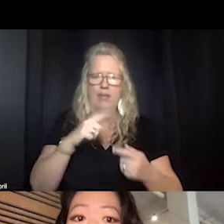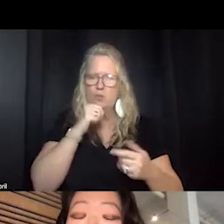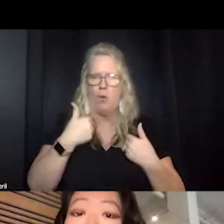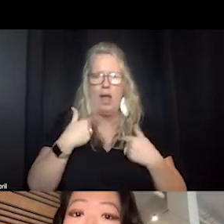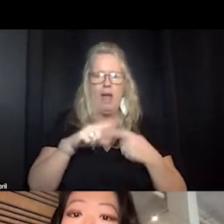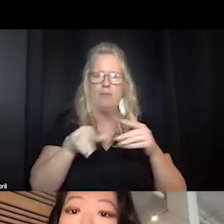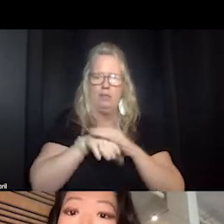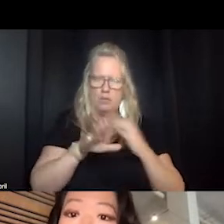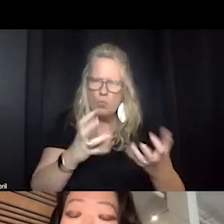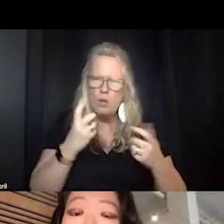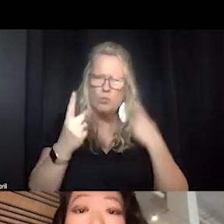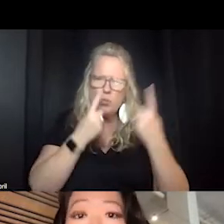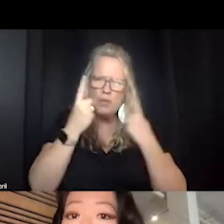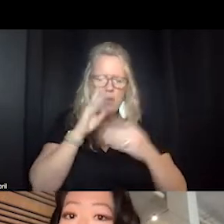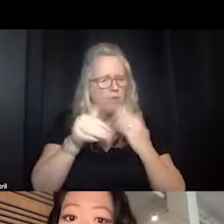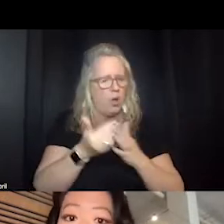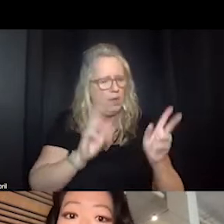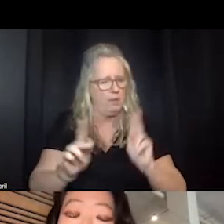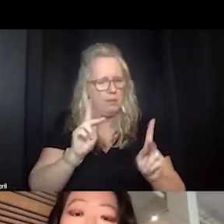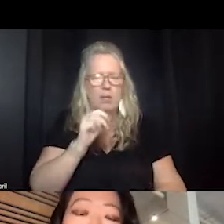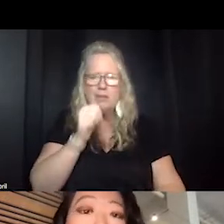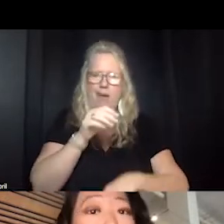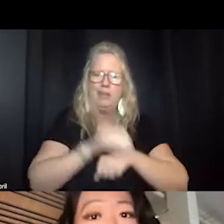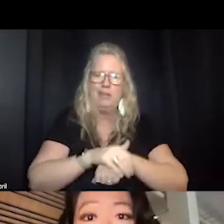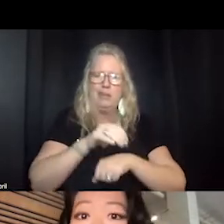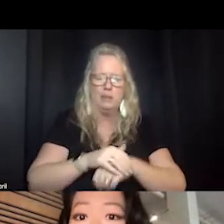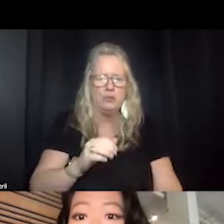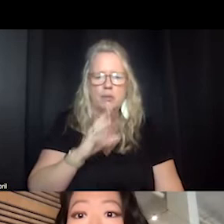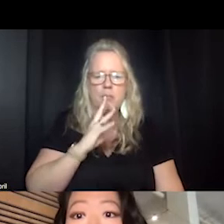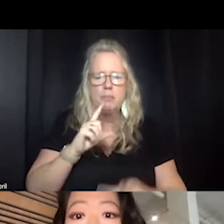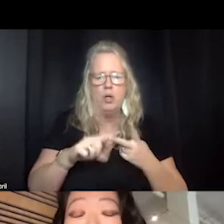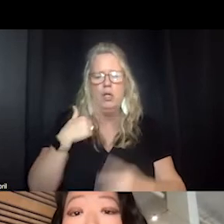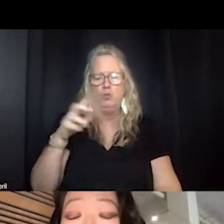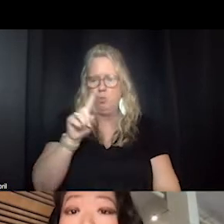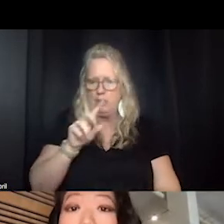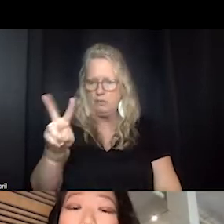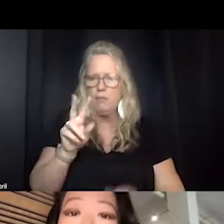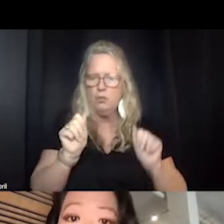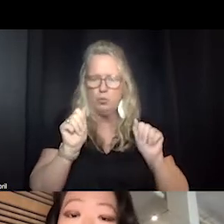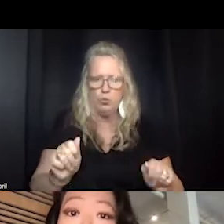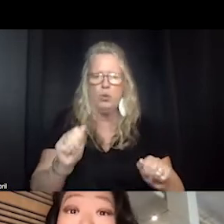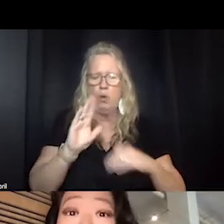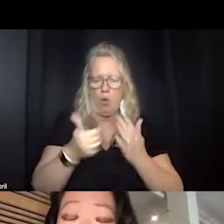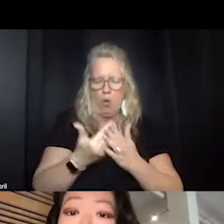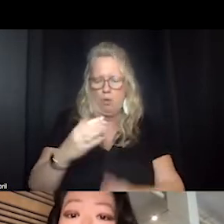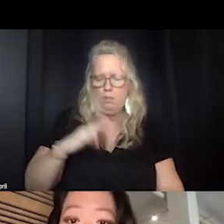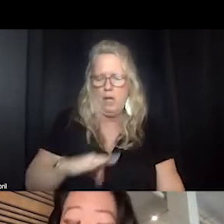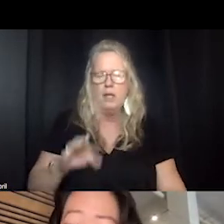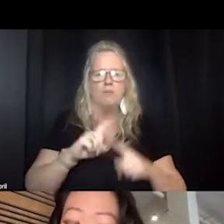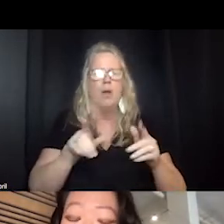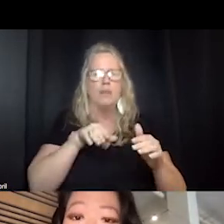I want you to think of all the people, non-English speakers, domestic violence survivors could all benefit from